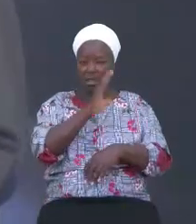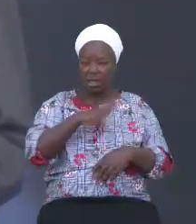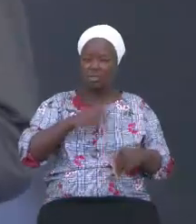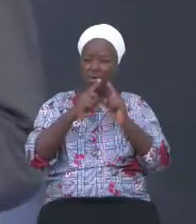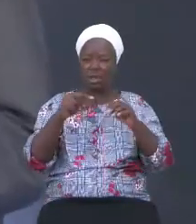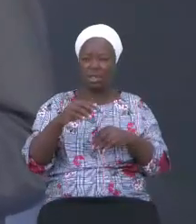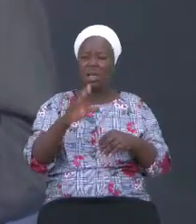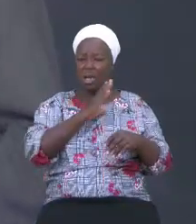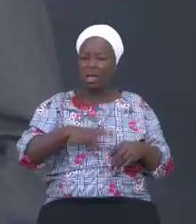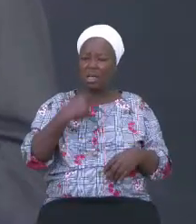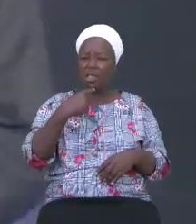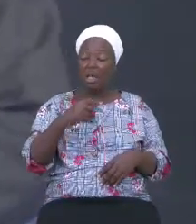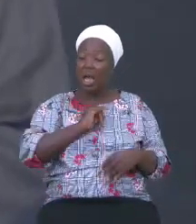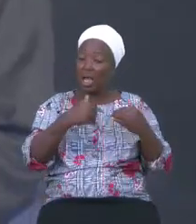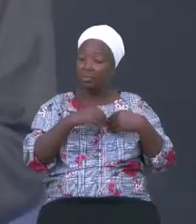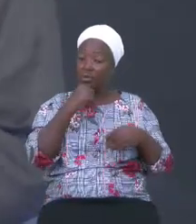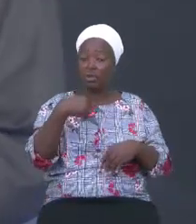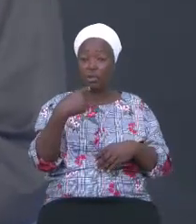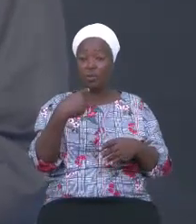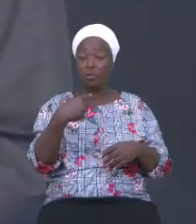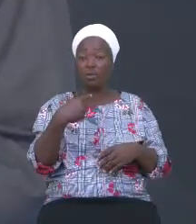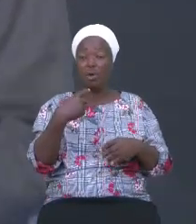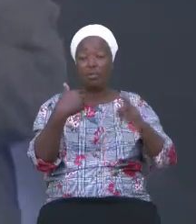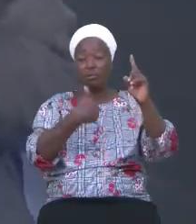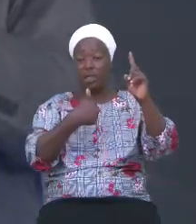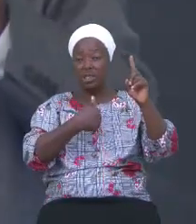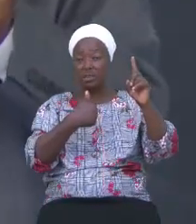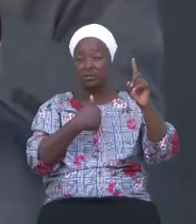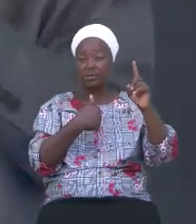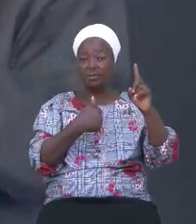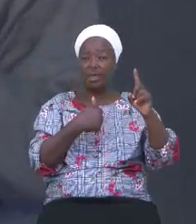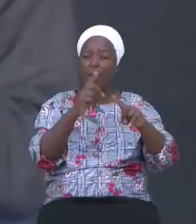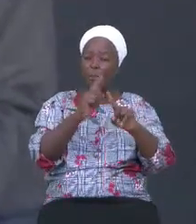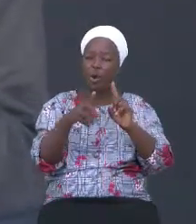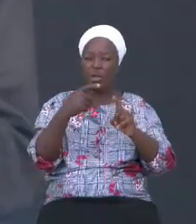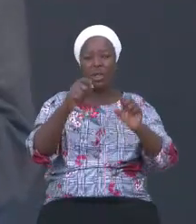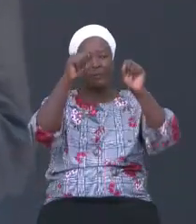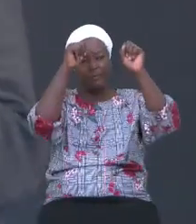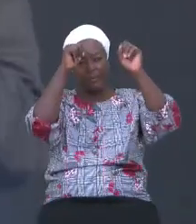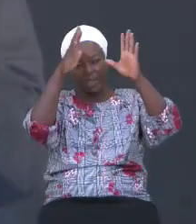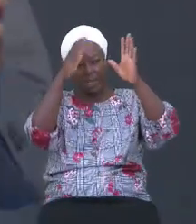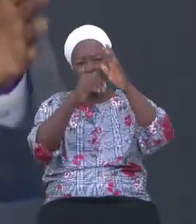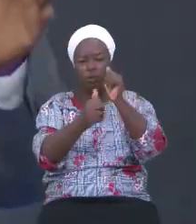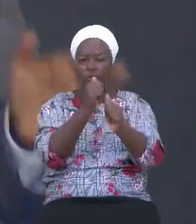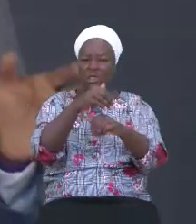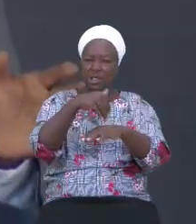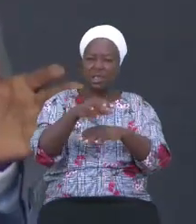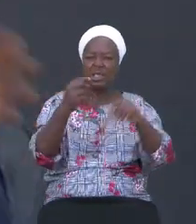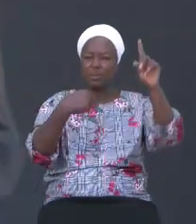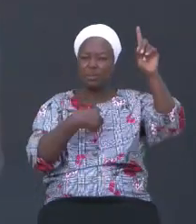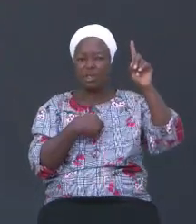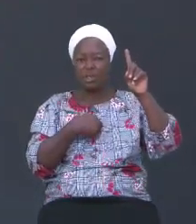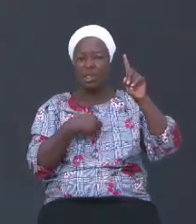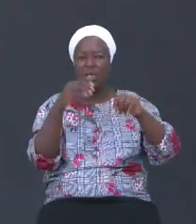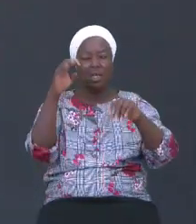said, I have not spoken of myself, but the Father which sent me,